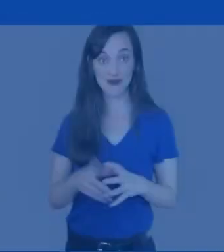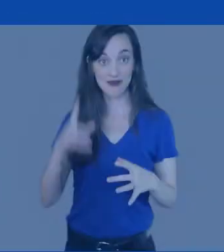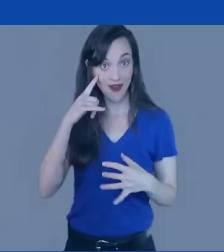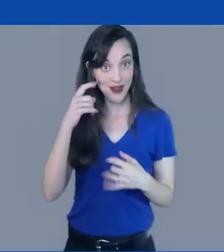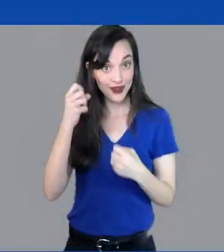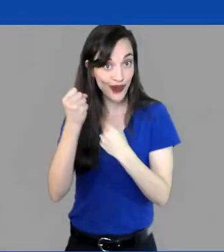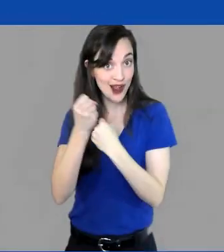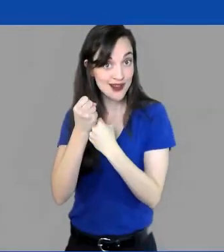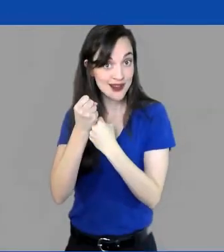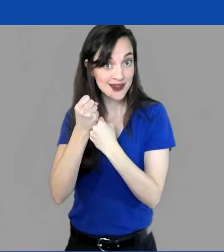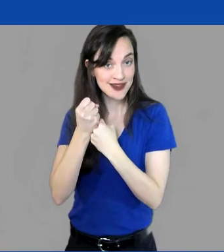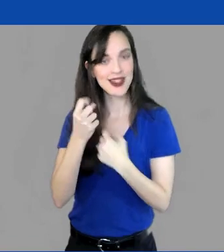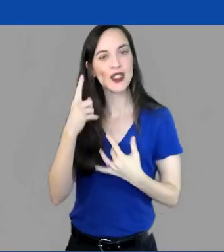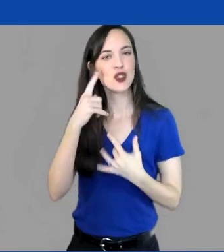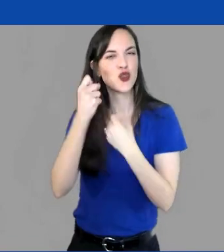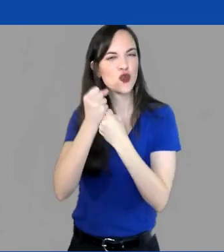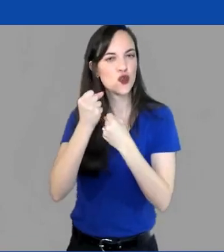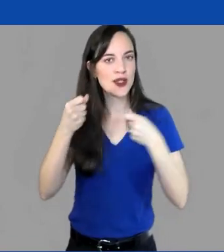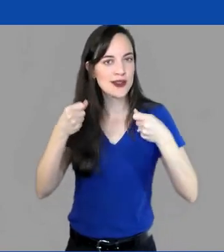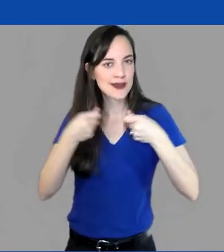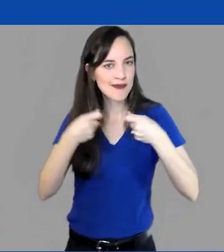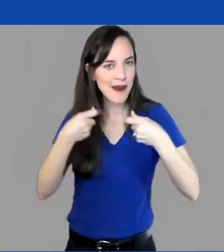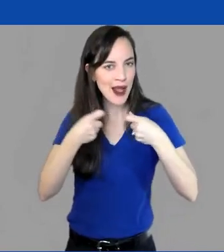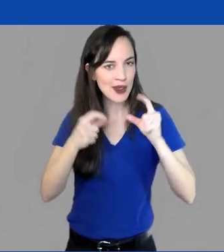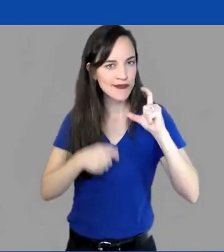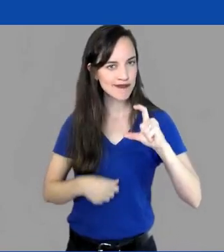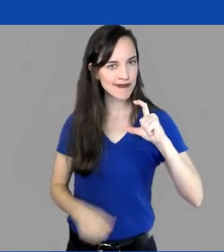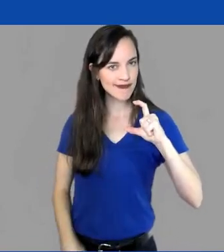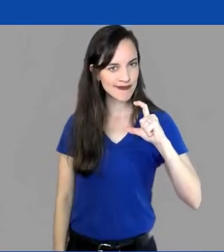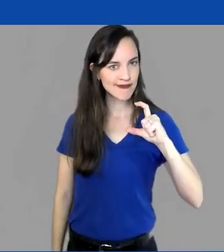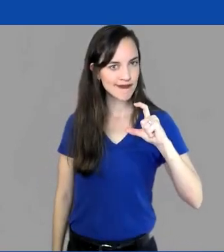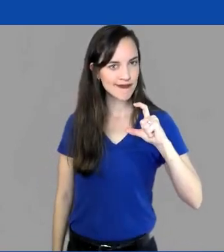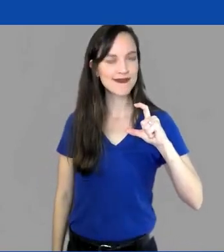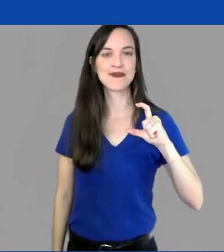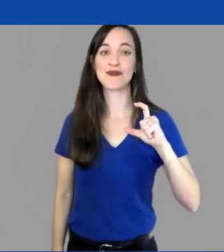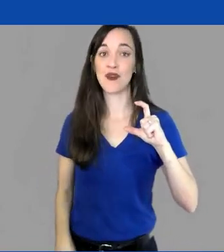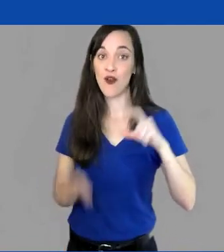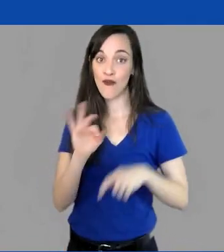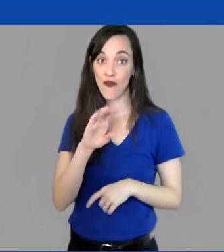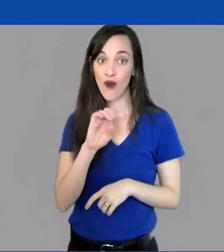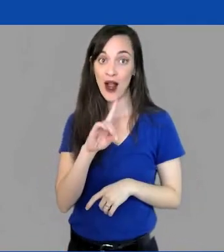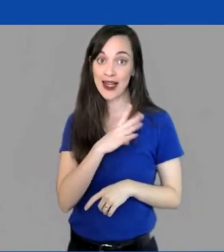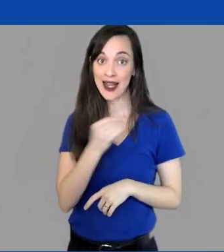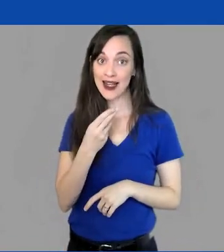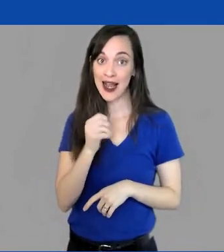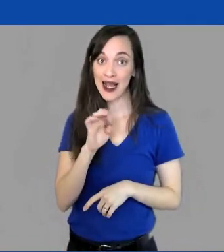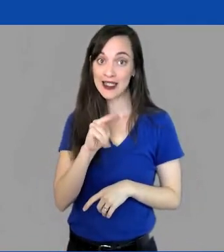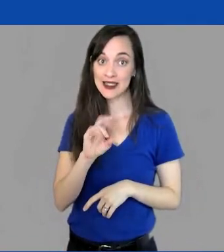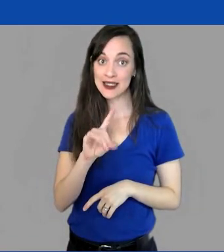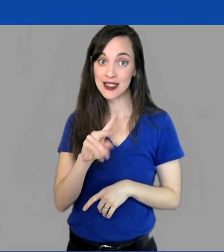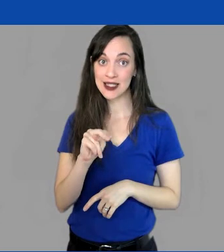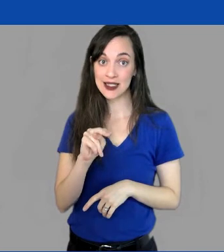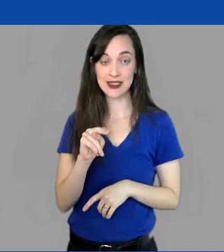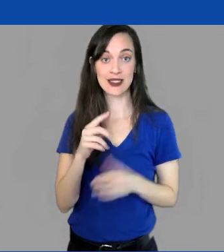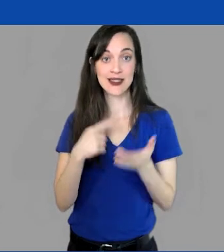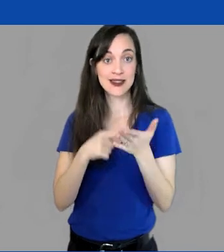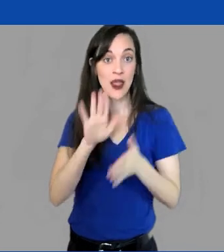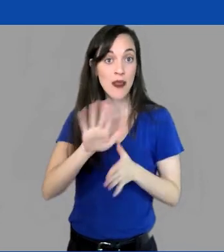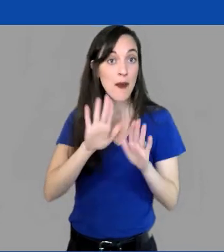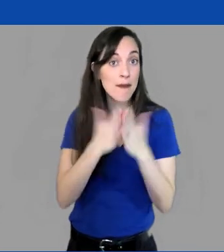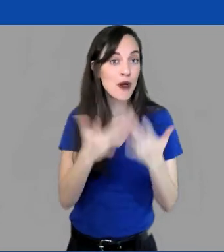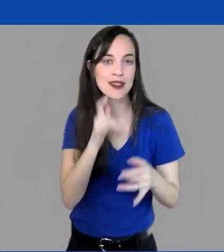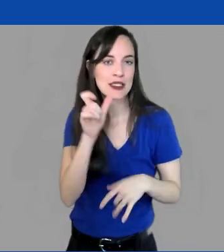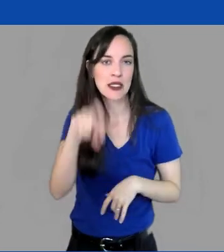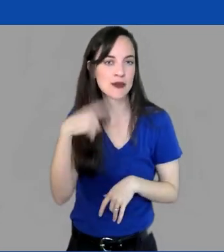Speaking of trust, let's talk about the trust battery Fried and Hanson discuss in their book It doesn't have to be